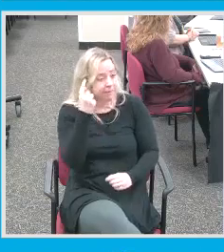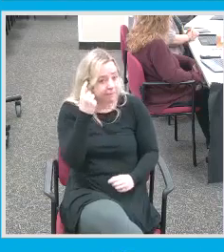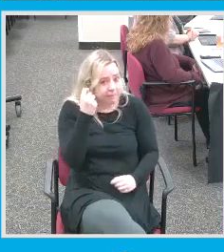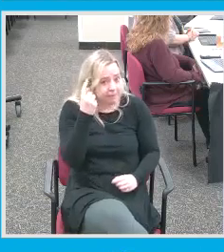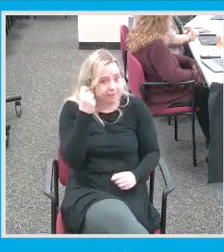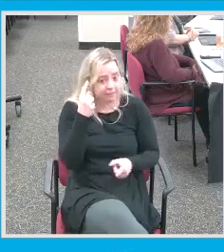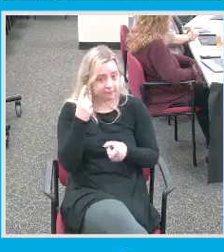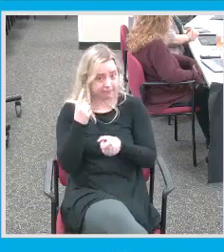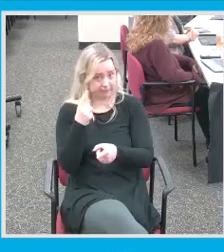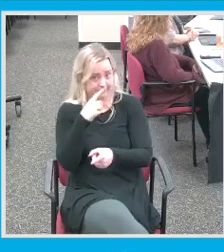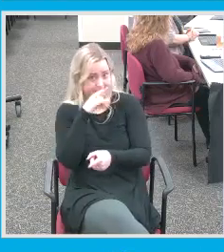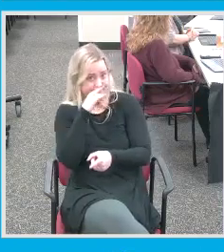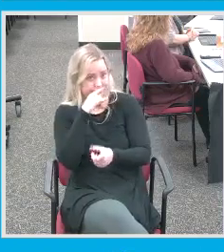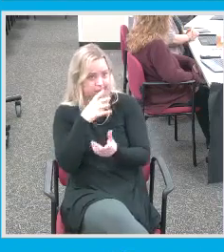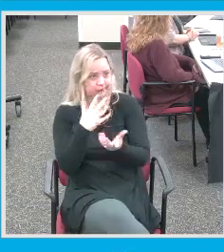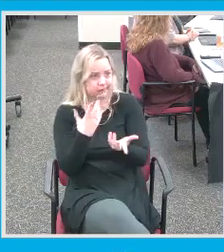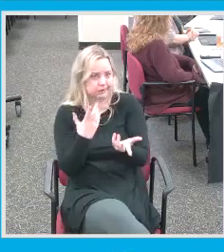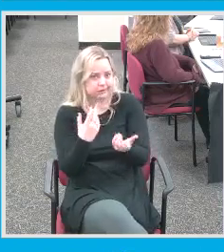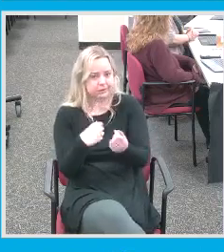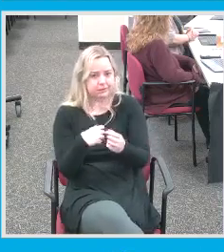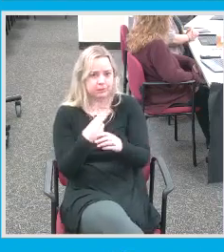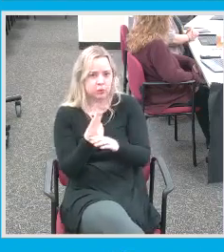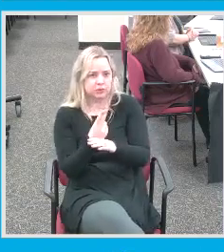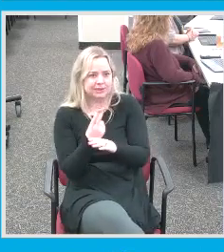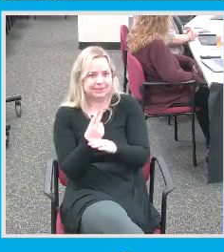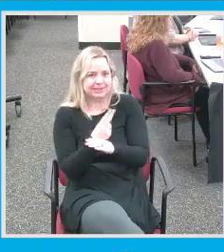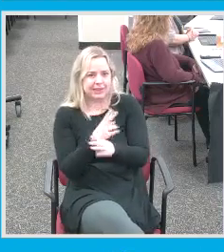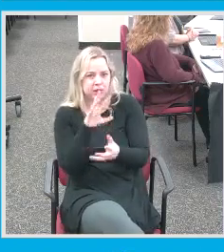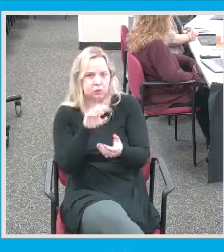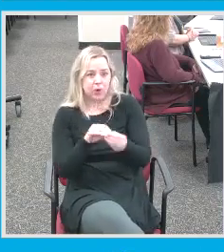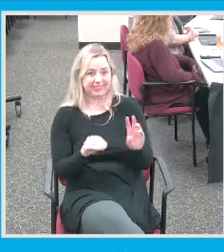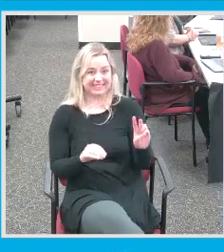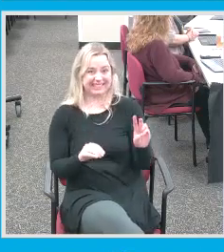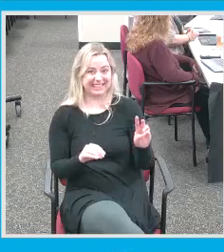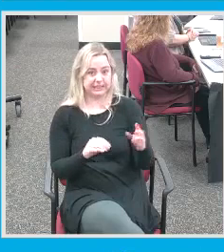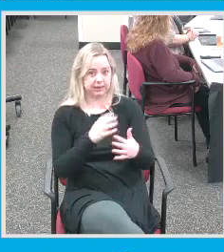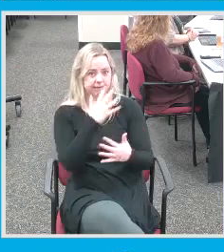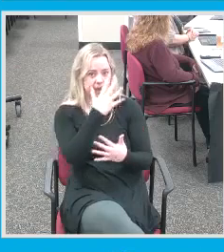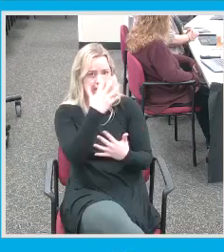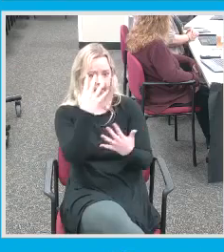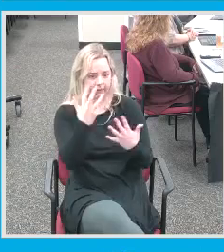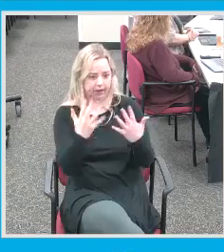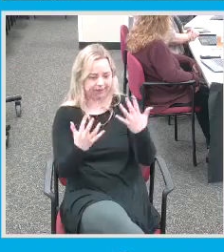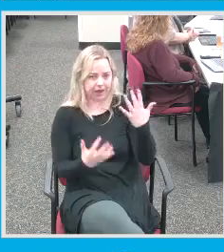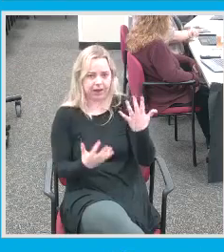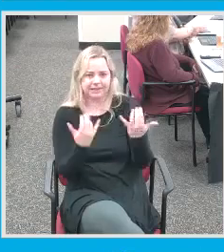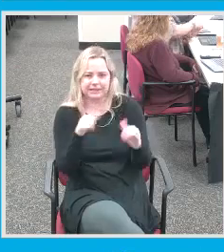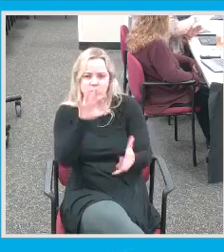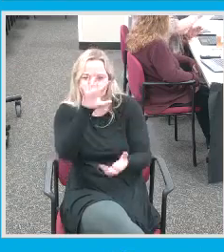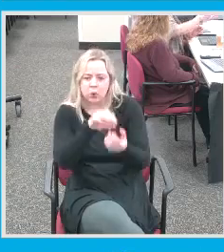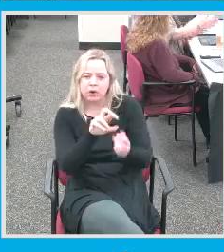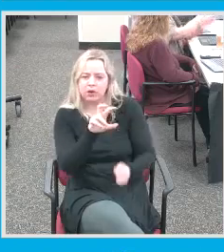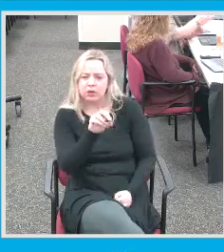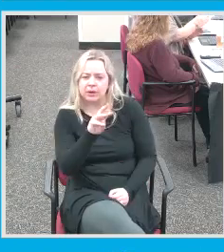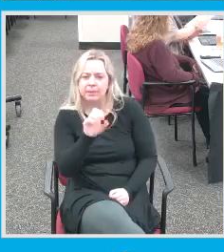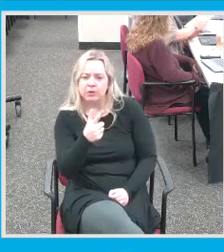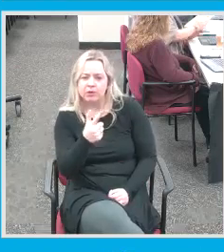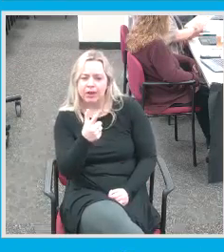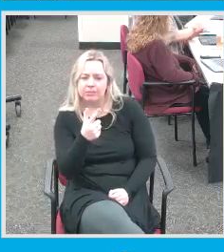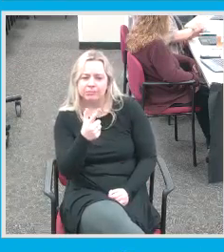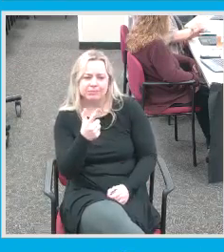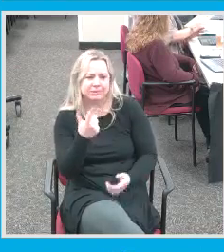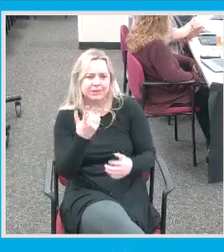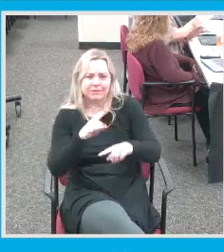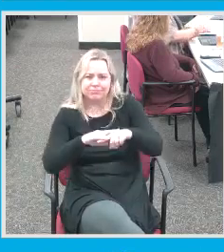those 5 of those 6 milligram Zins, that's still 30 milligrams a day of nicotine. So what are some other